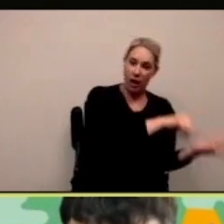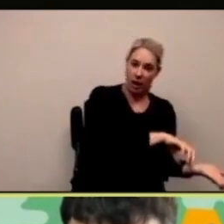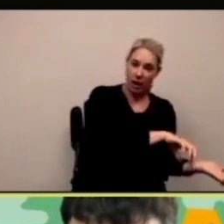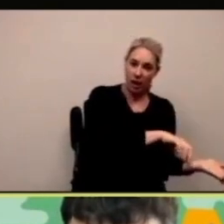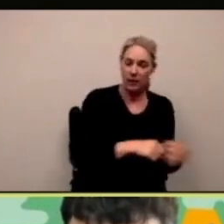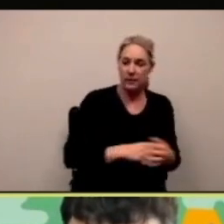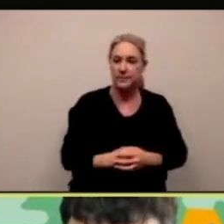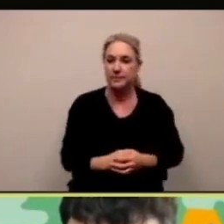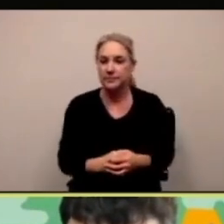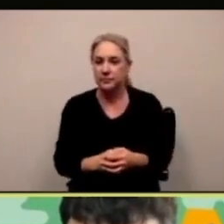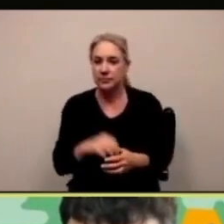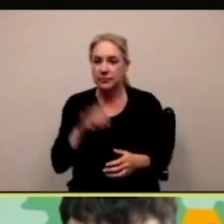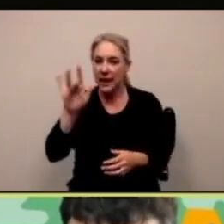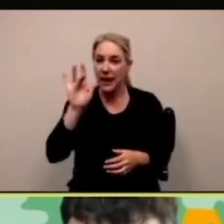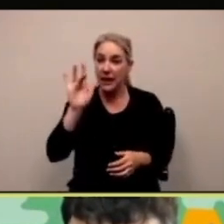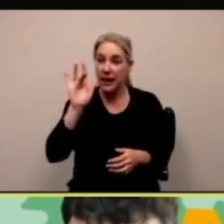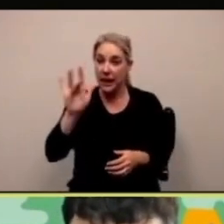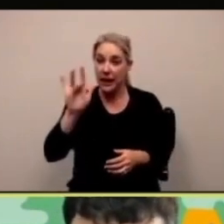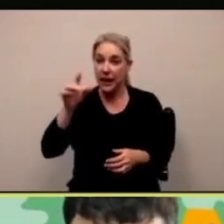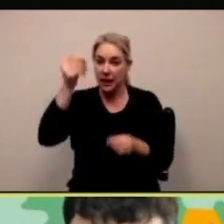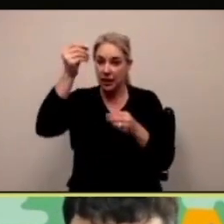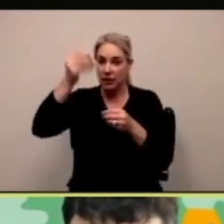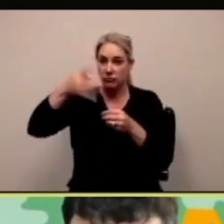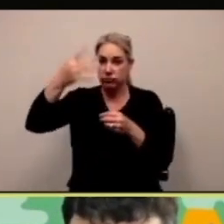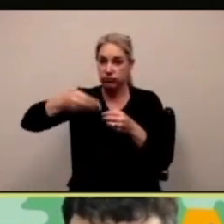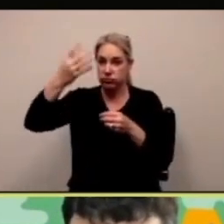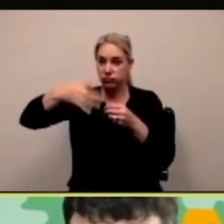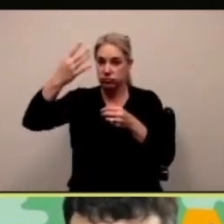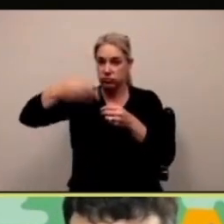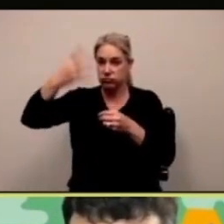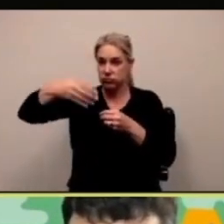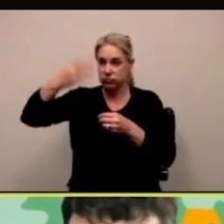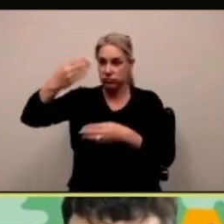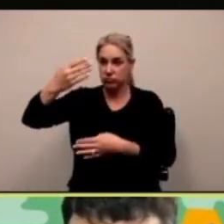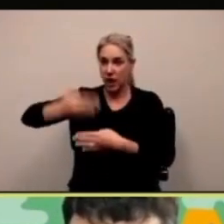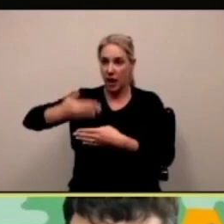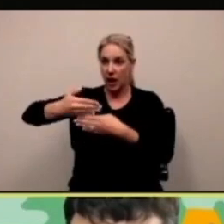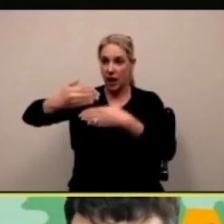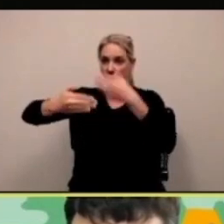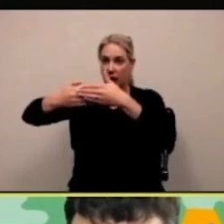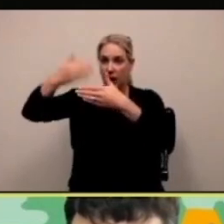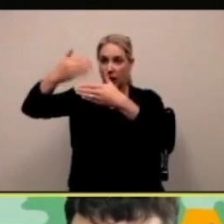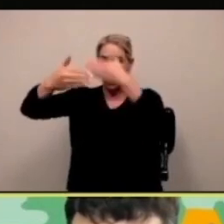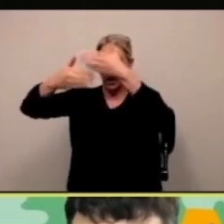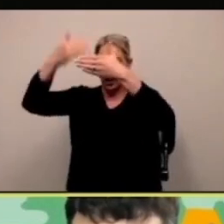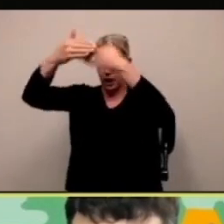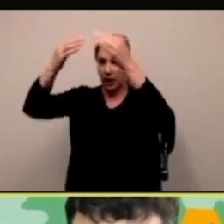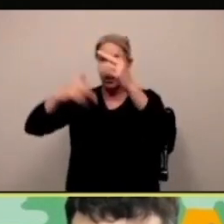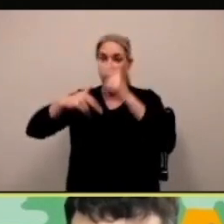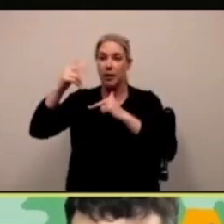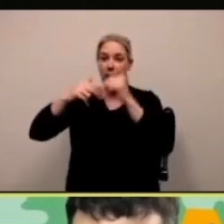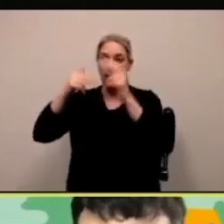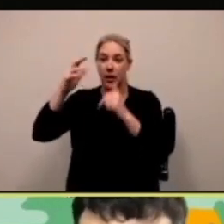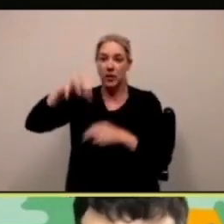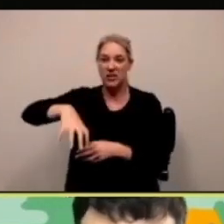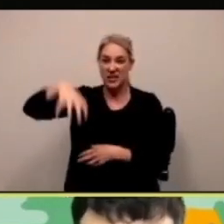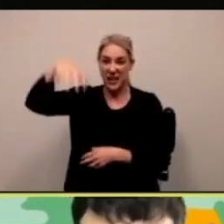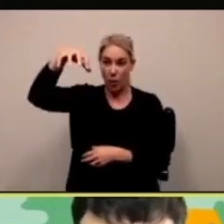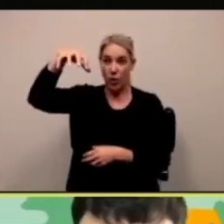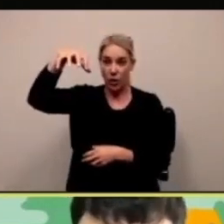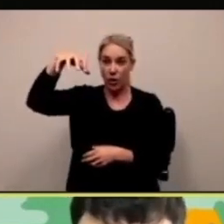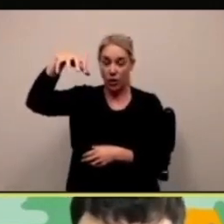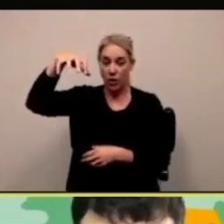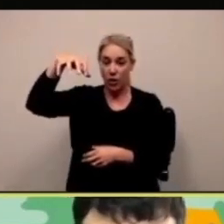as I click repeatedly, I'm making clones that stack into a little tower, and